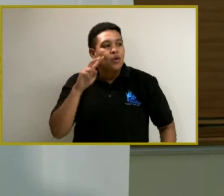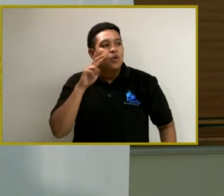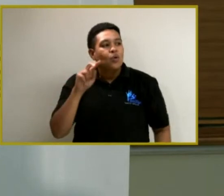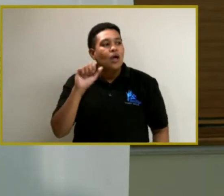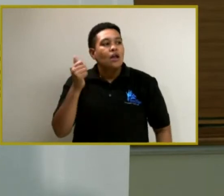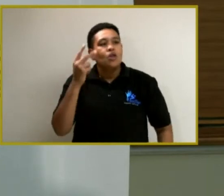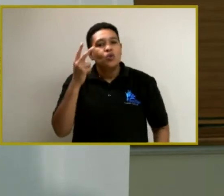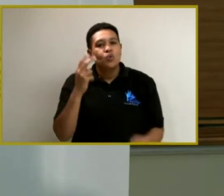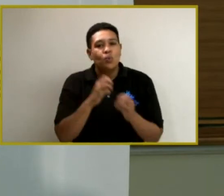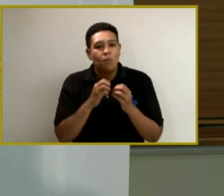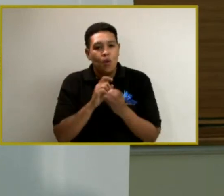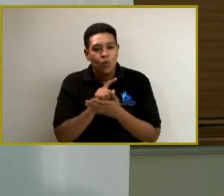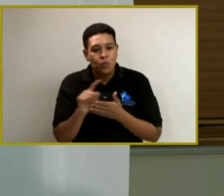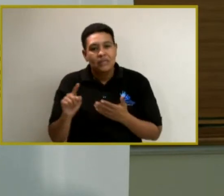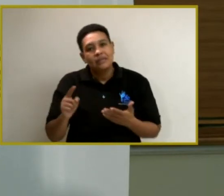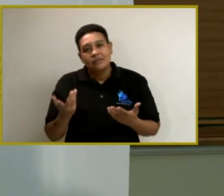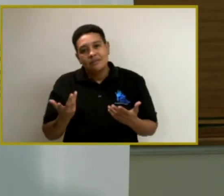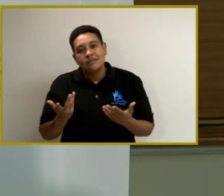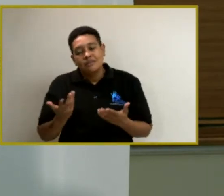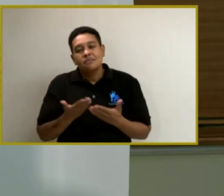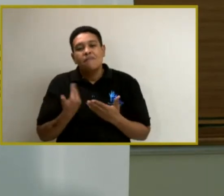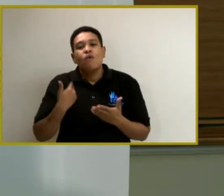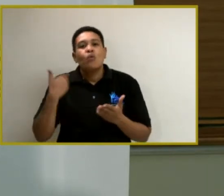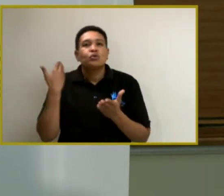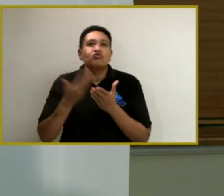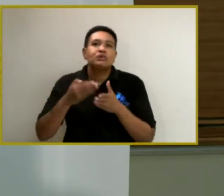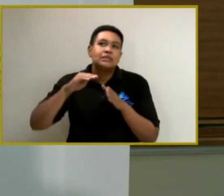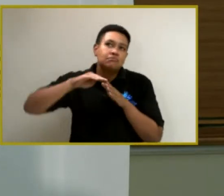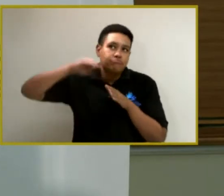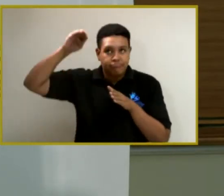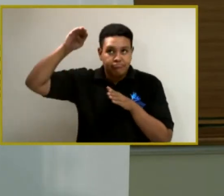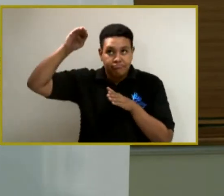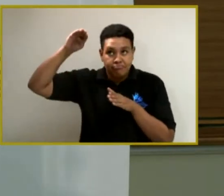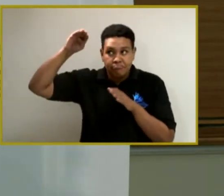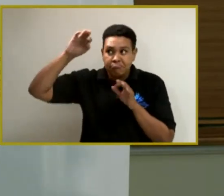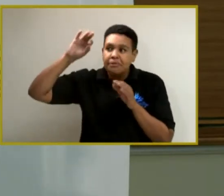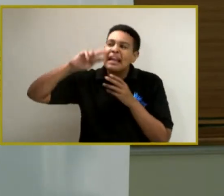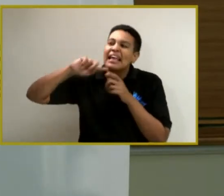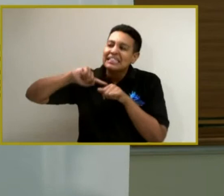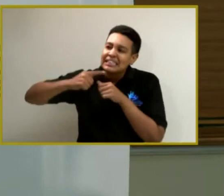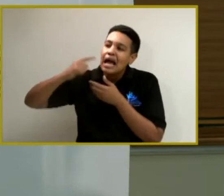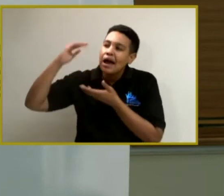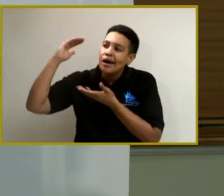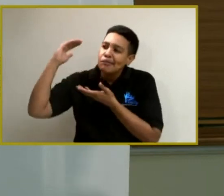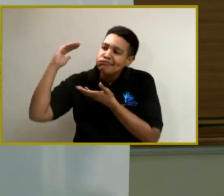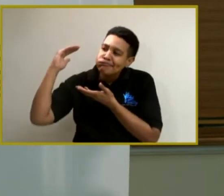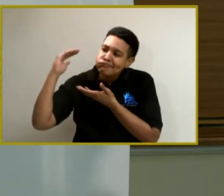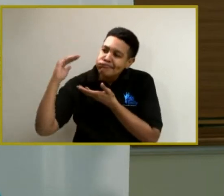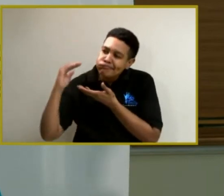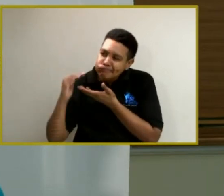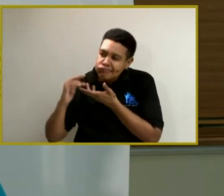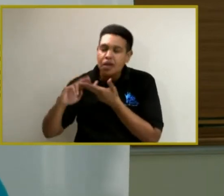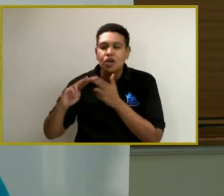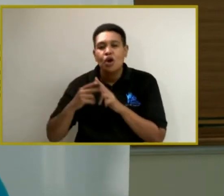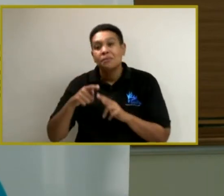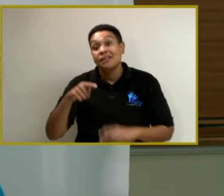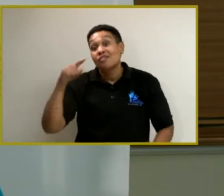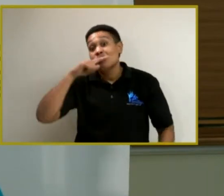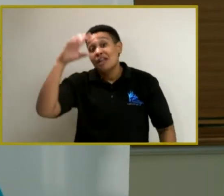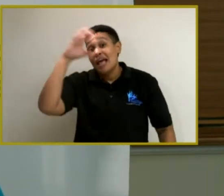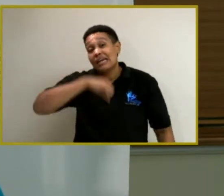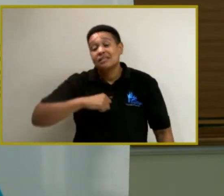another 2 weeks before we get to the peak. But, these are estimations,